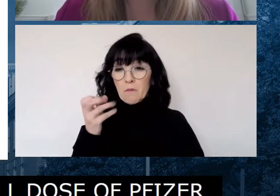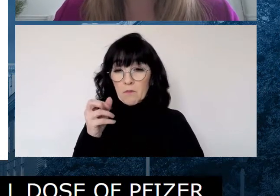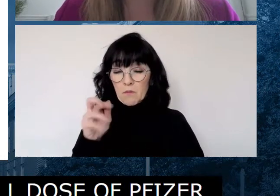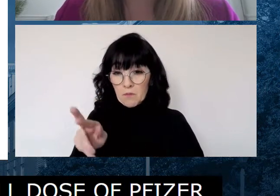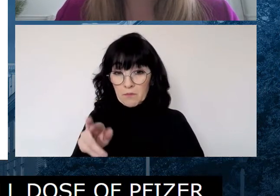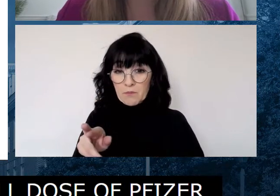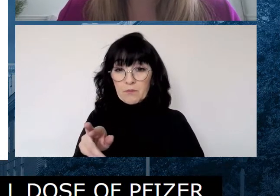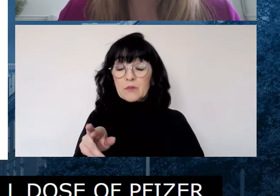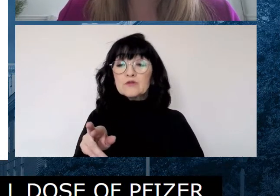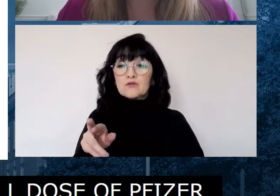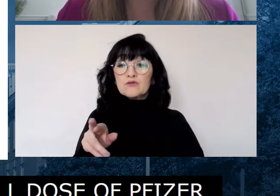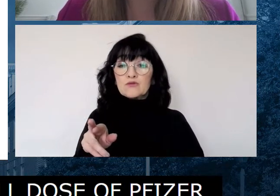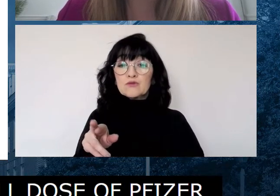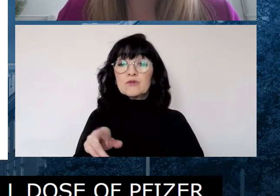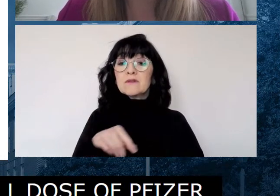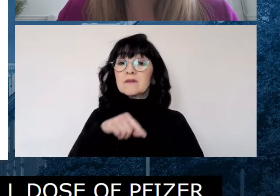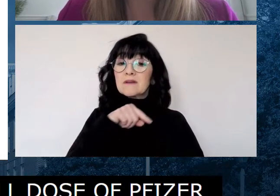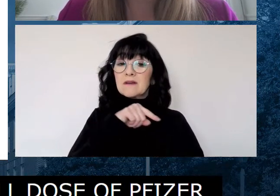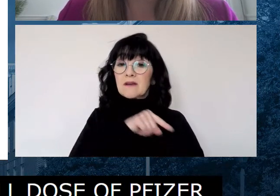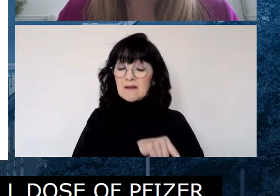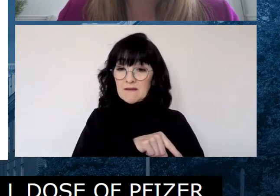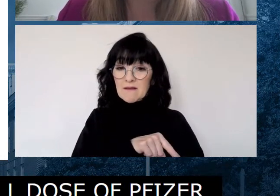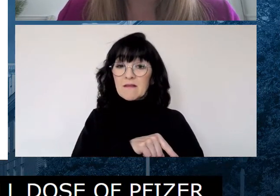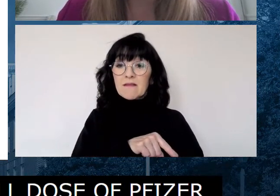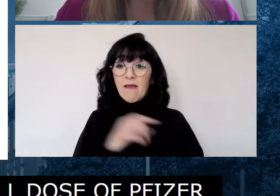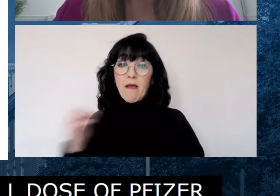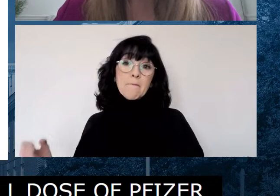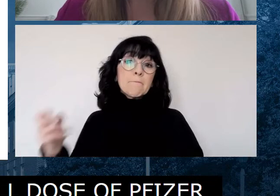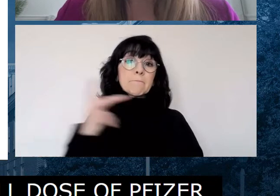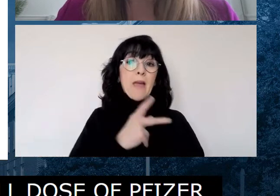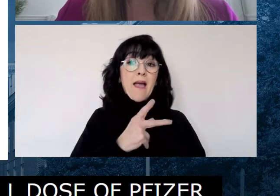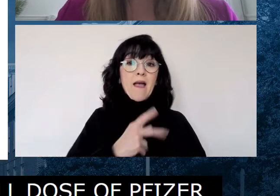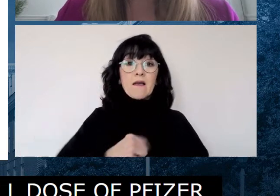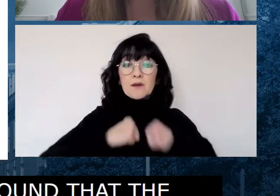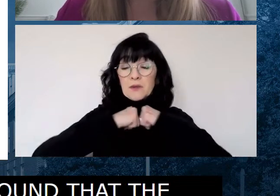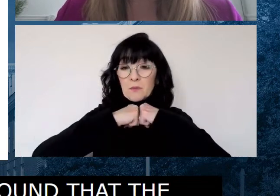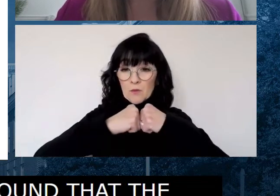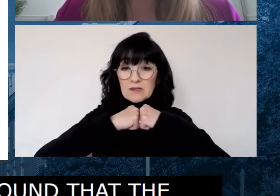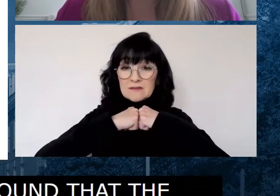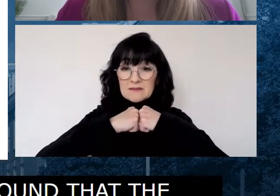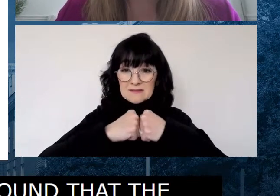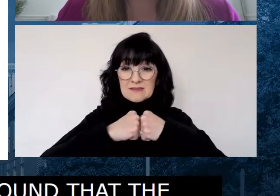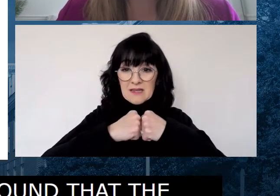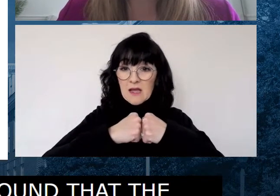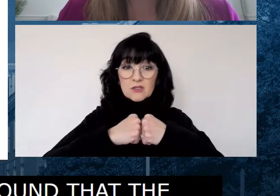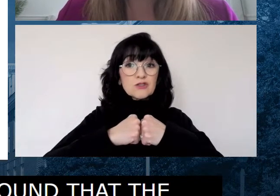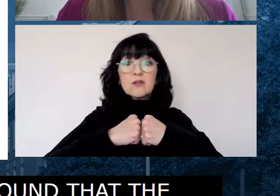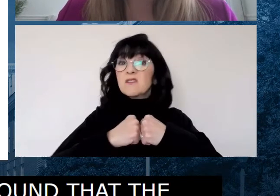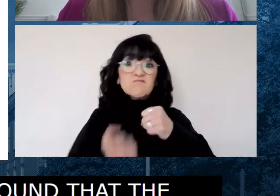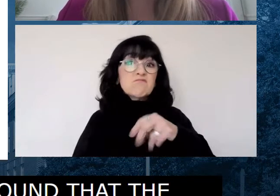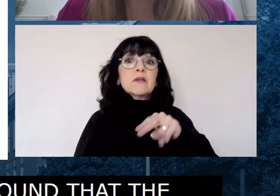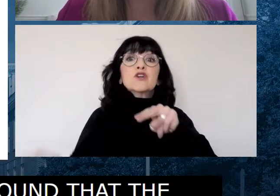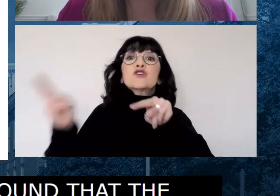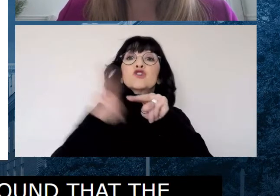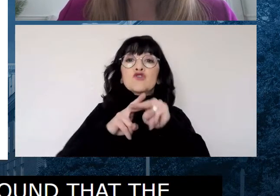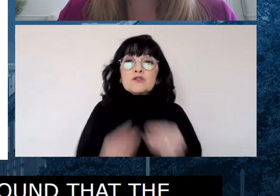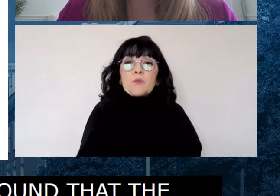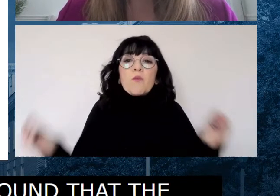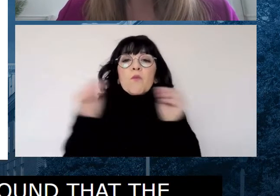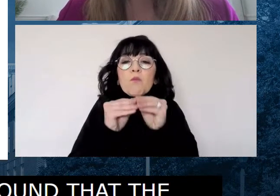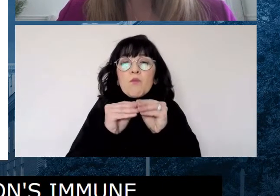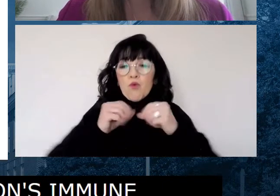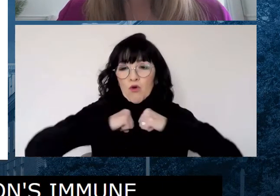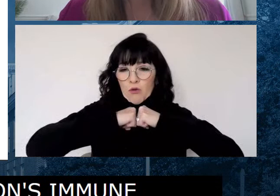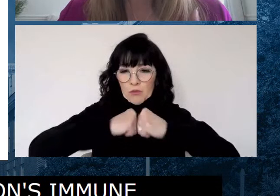person's immune response to the previous levels of the primary series, but it actually increased them to exceed previous